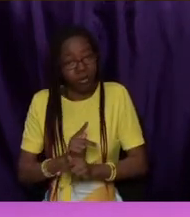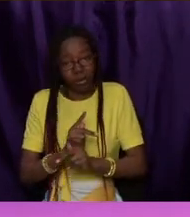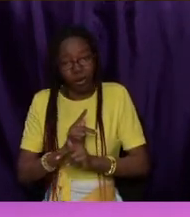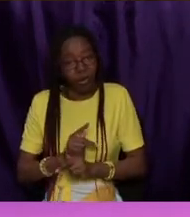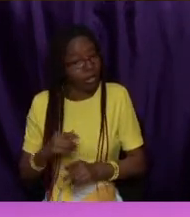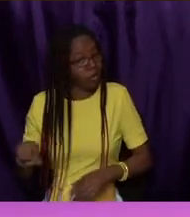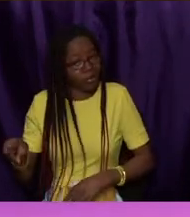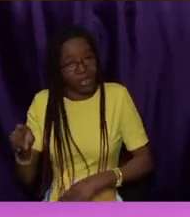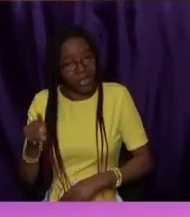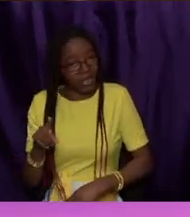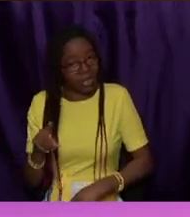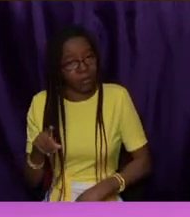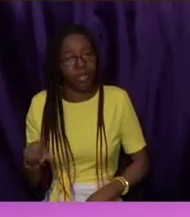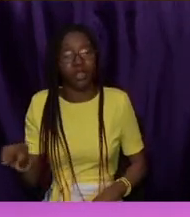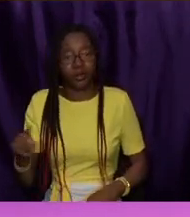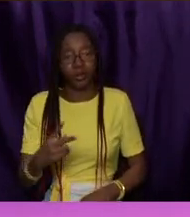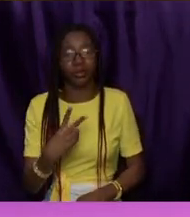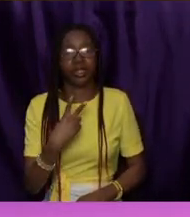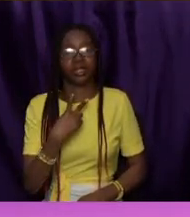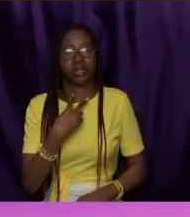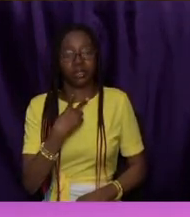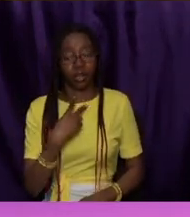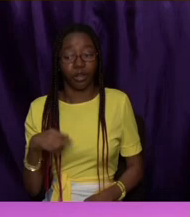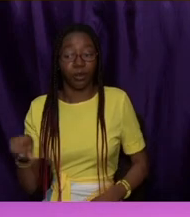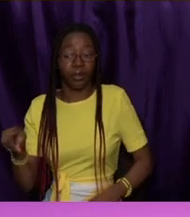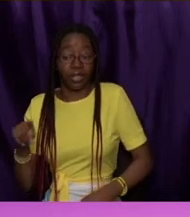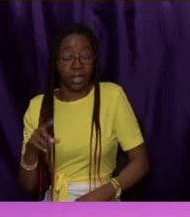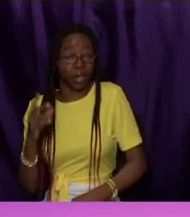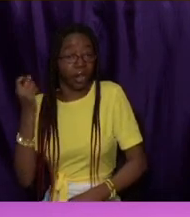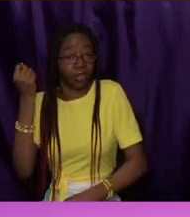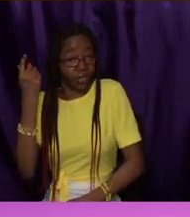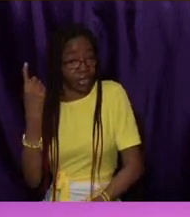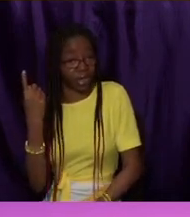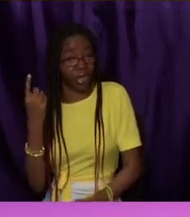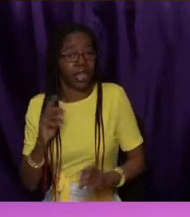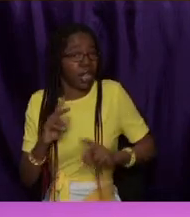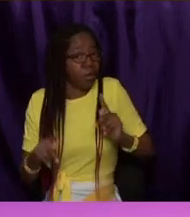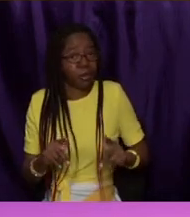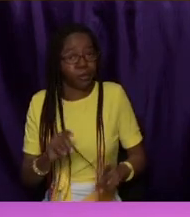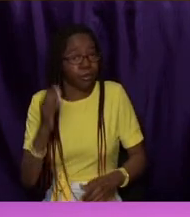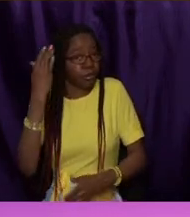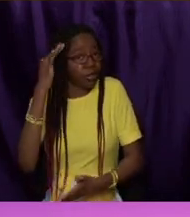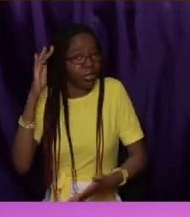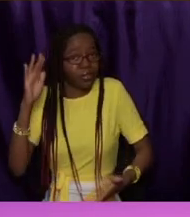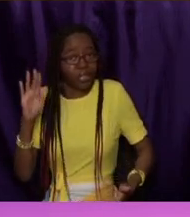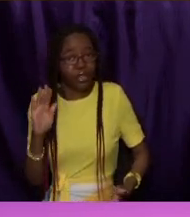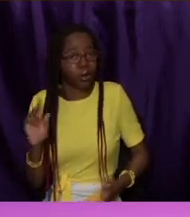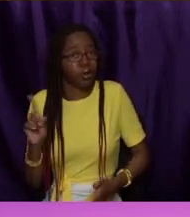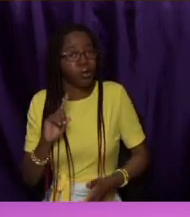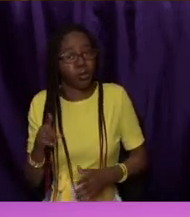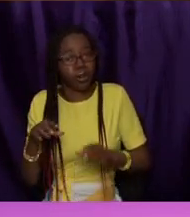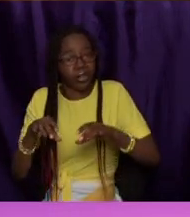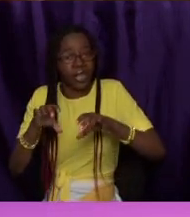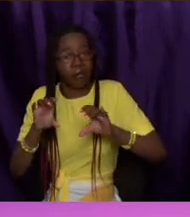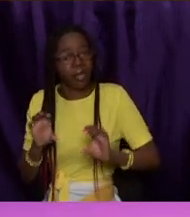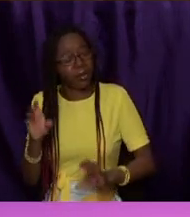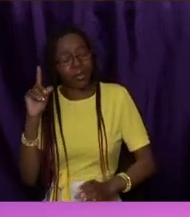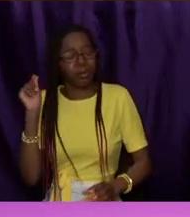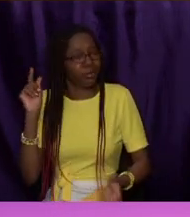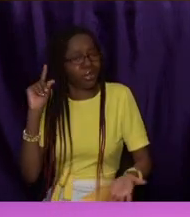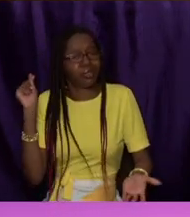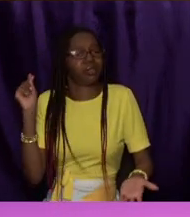them, you'll be stuck where they are. Hear me. And folk don't even know where they buried Moses.